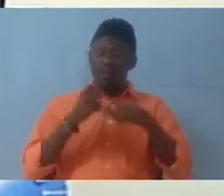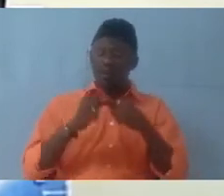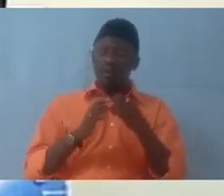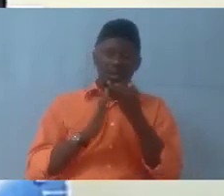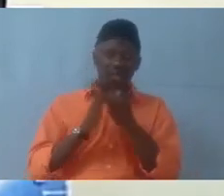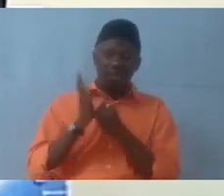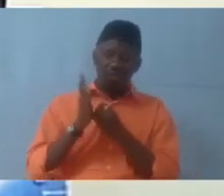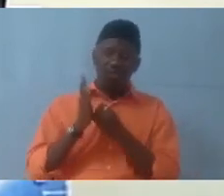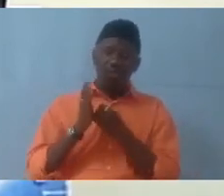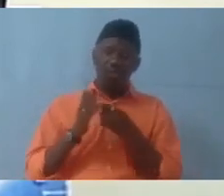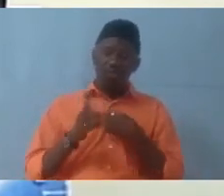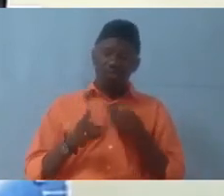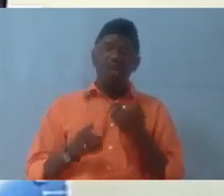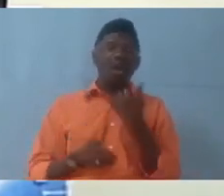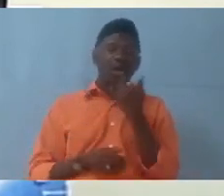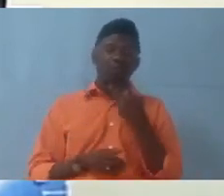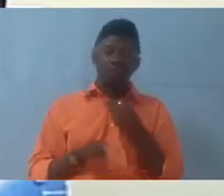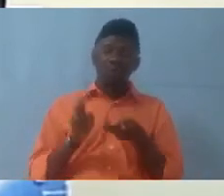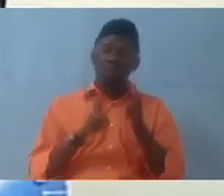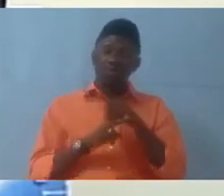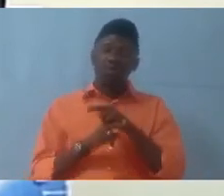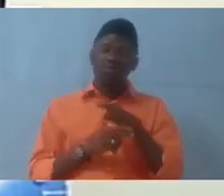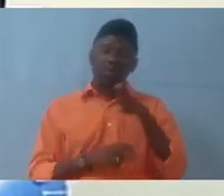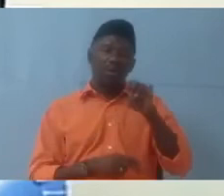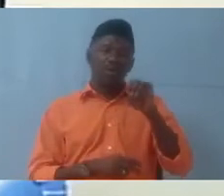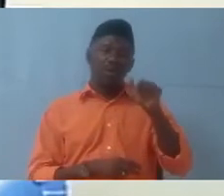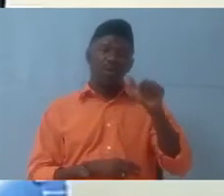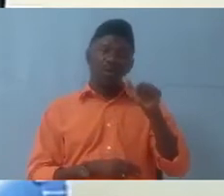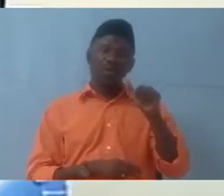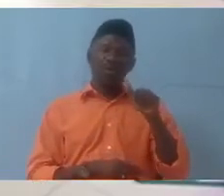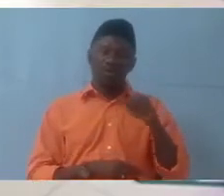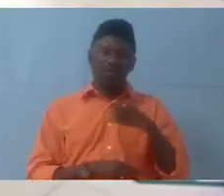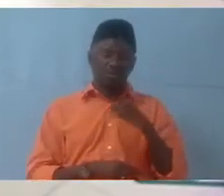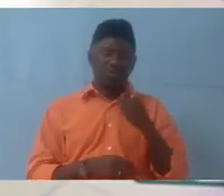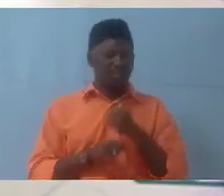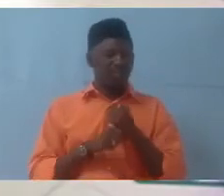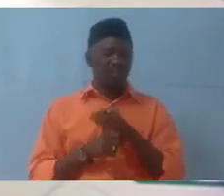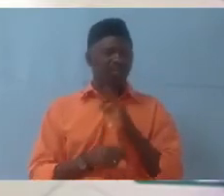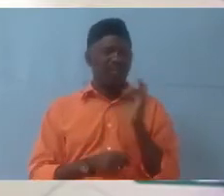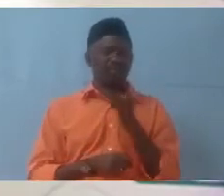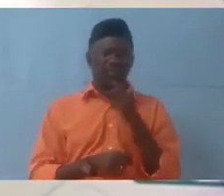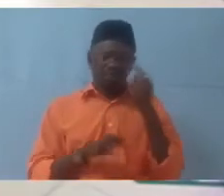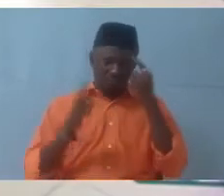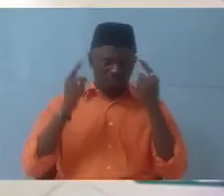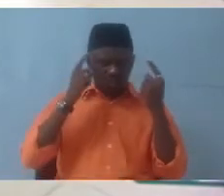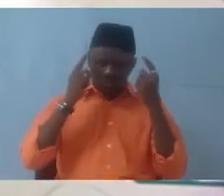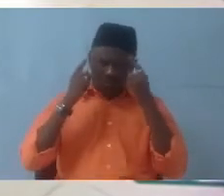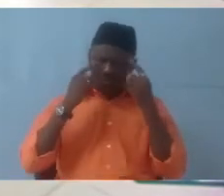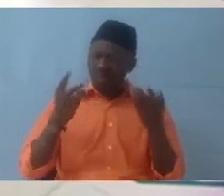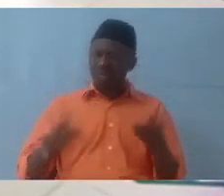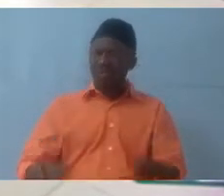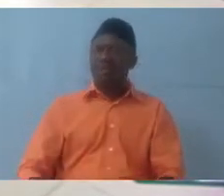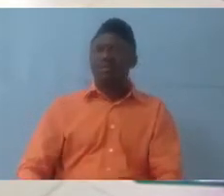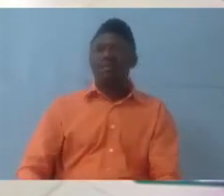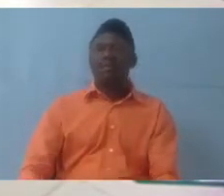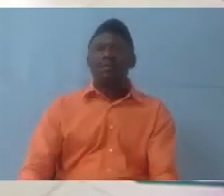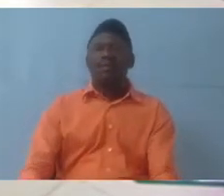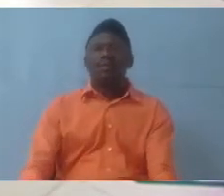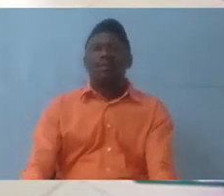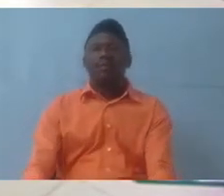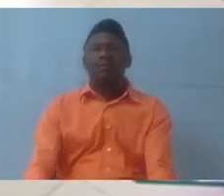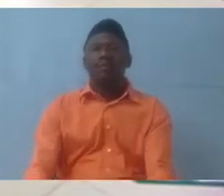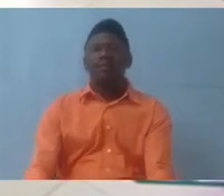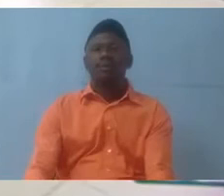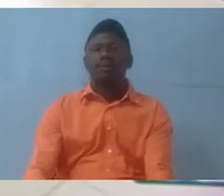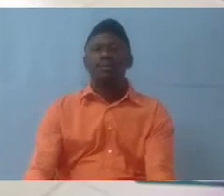matters that you were asked to report to the NIA was really worrying. Surtout na ci mbir mo xamne ni dal mu ngi ajo